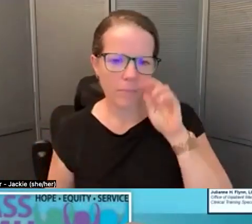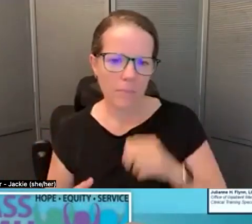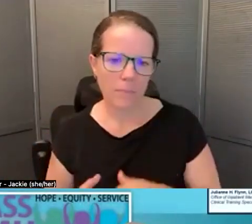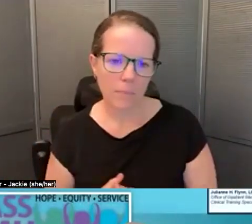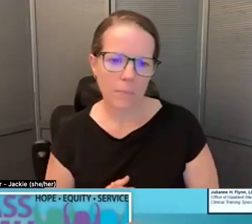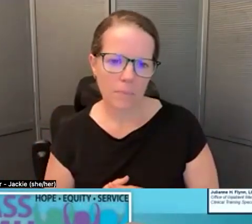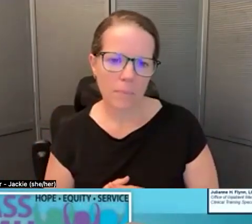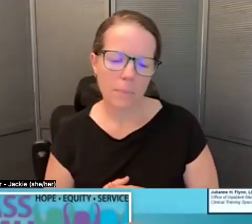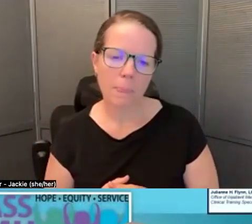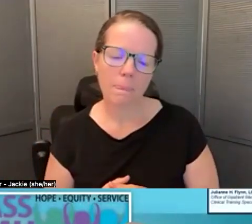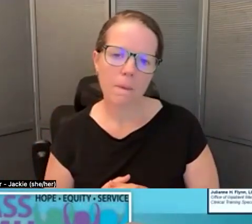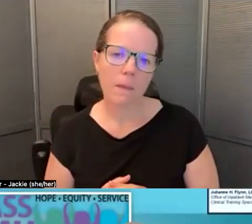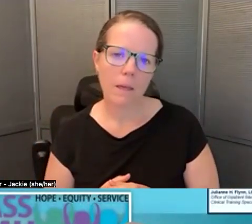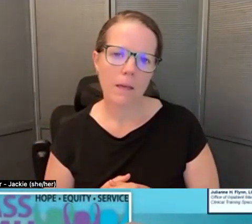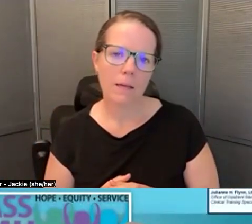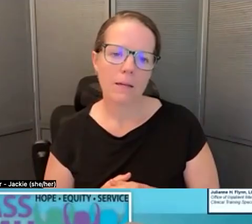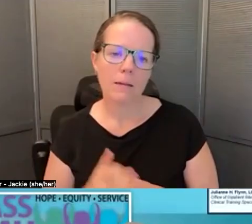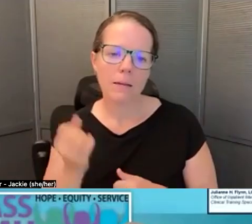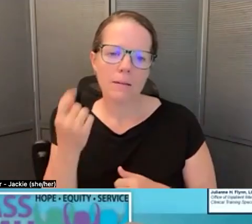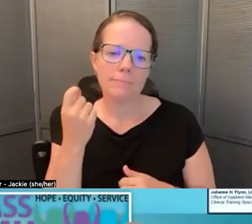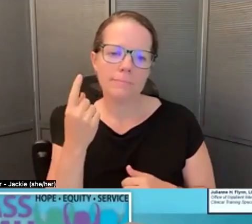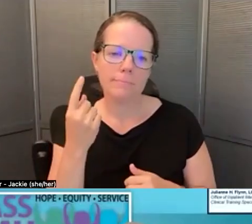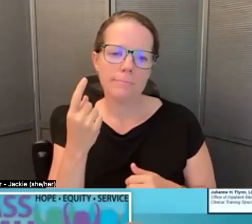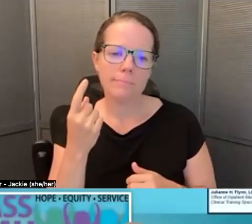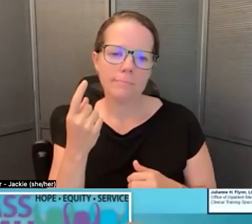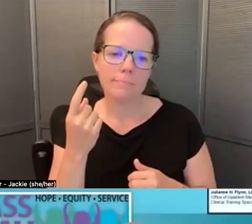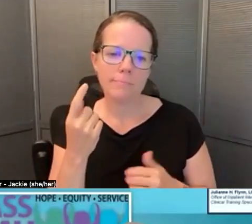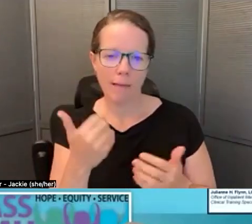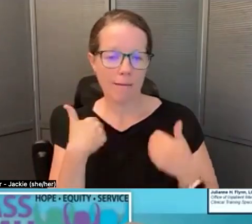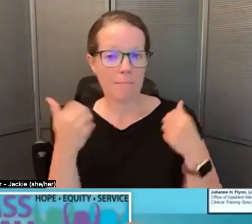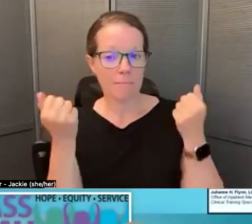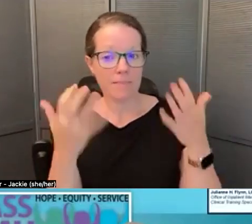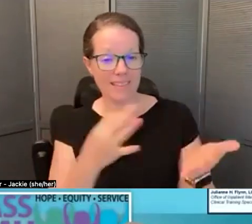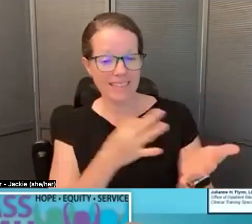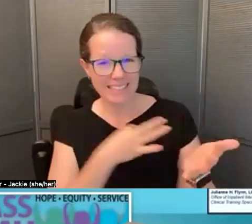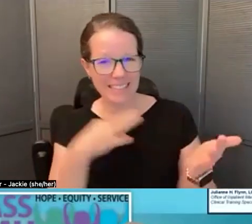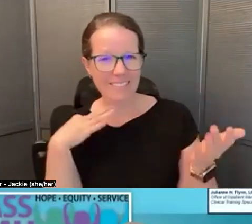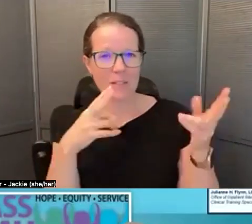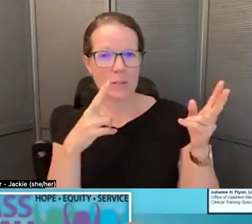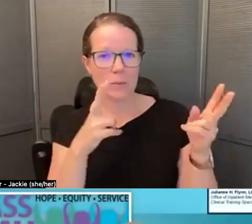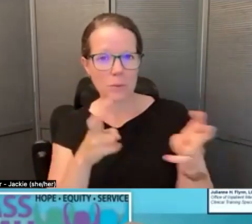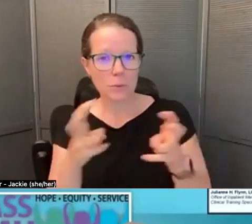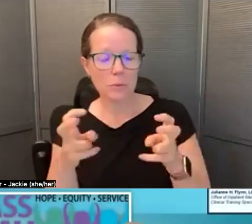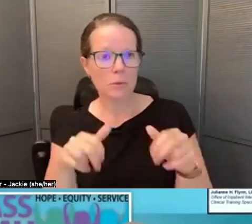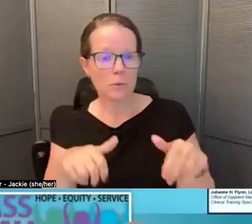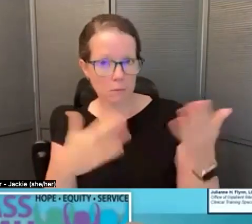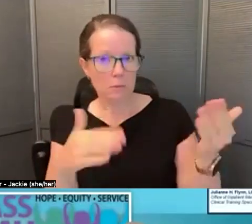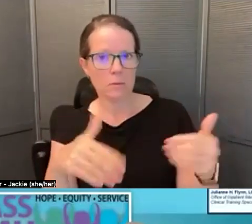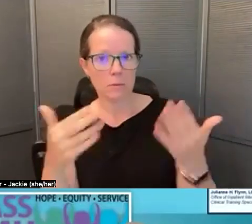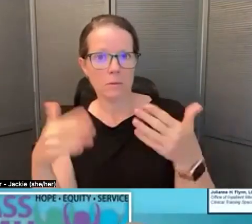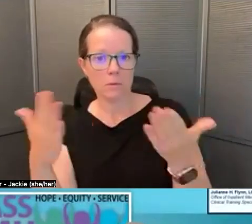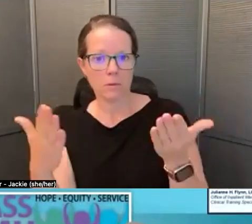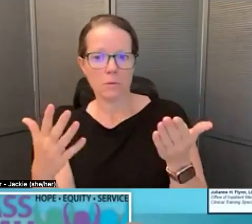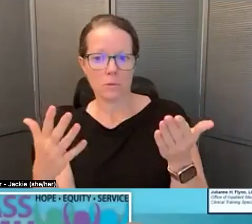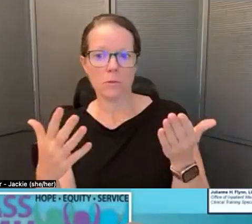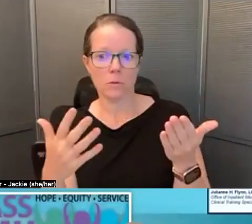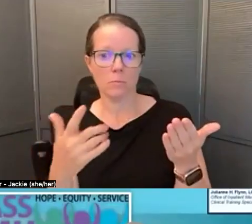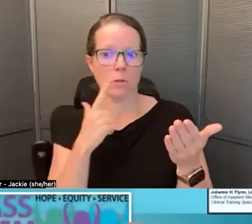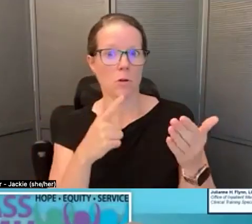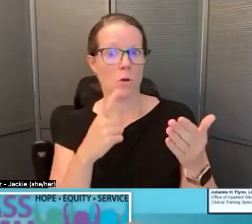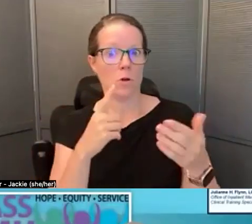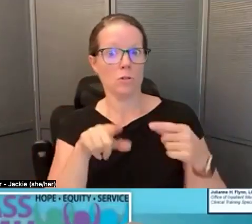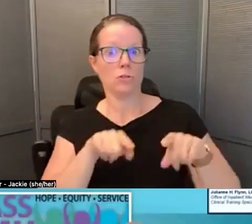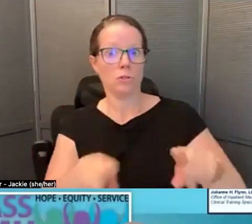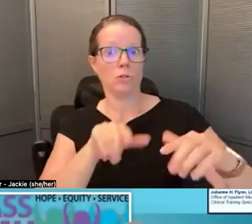was this big staff issues that we brought up during the initial phases of